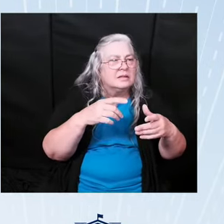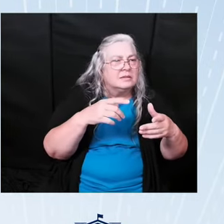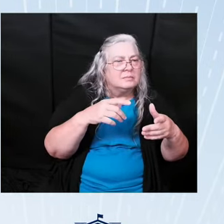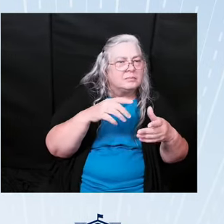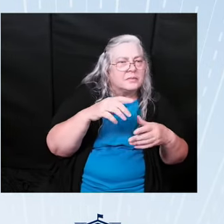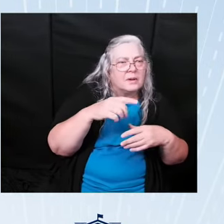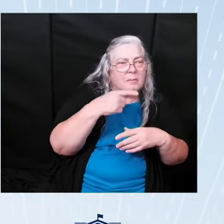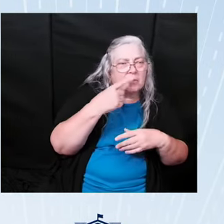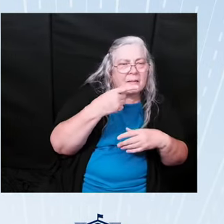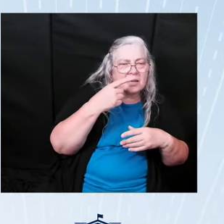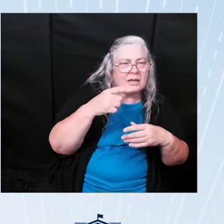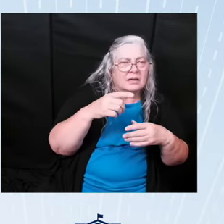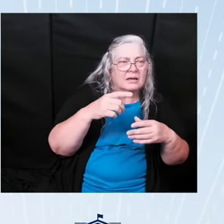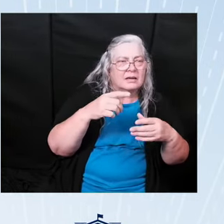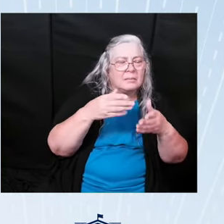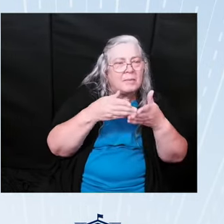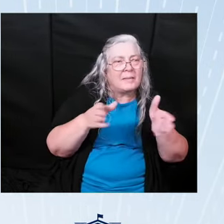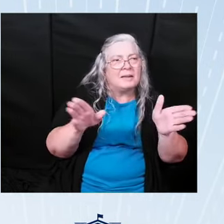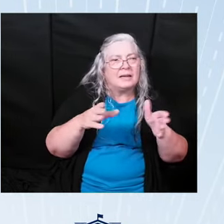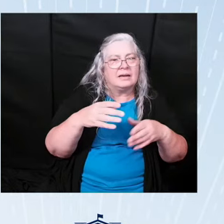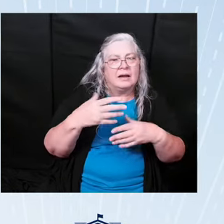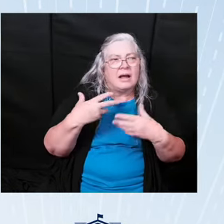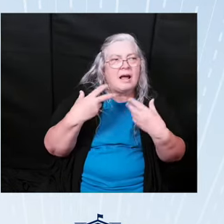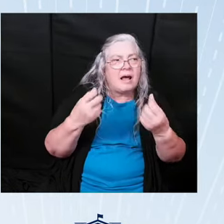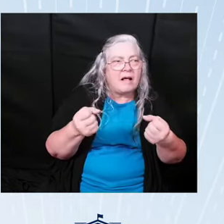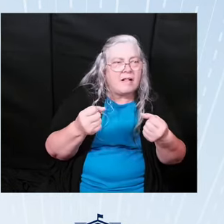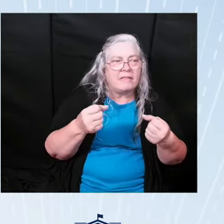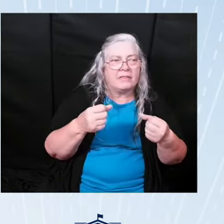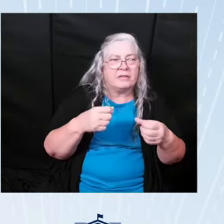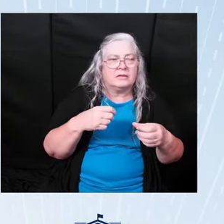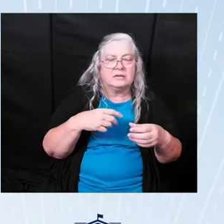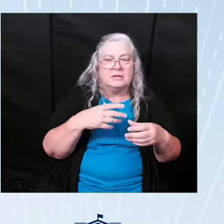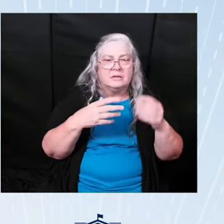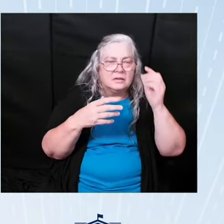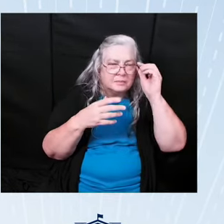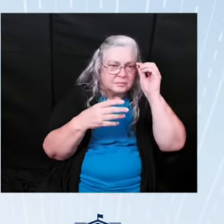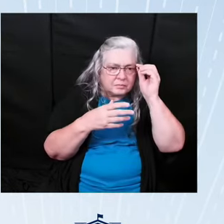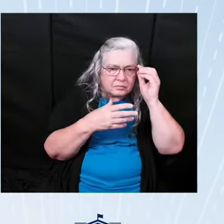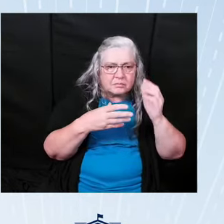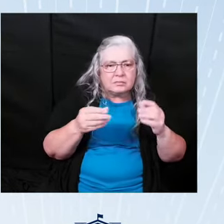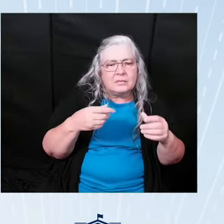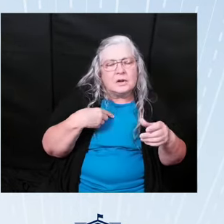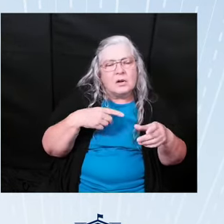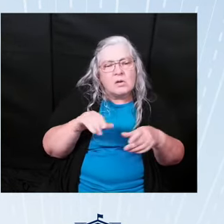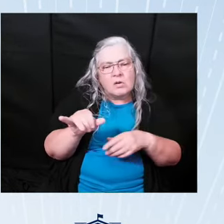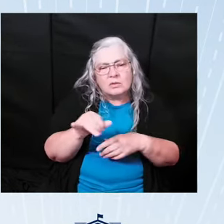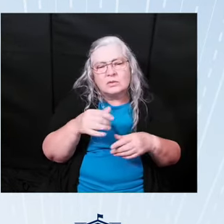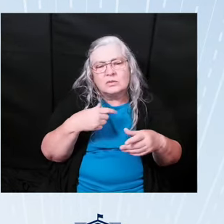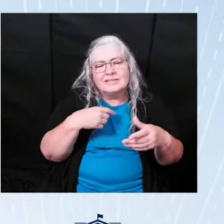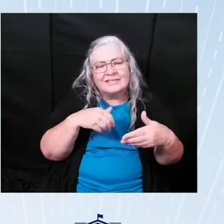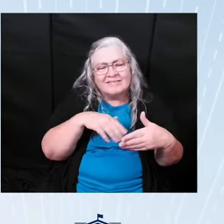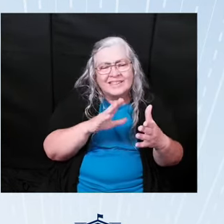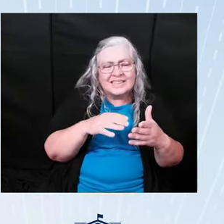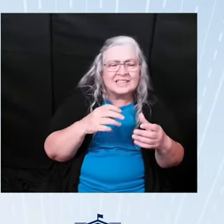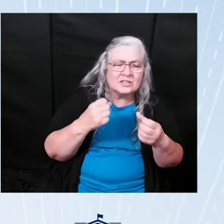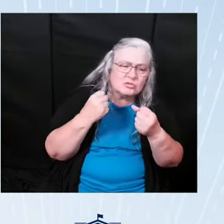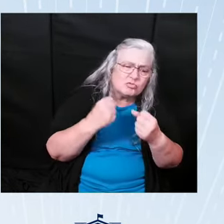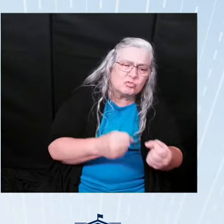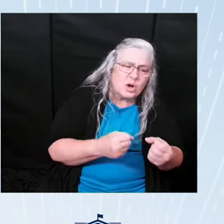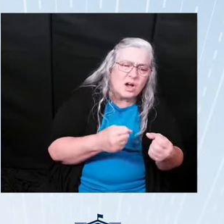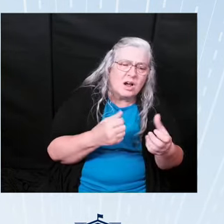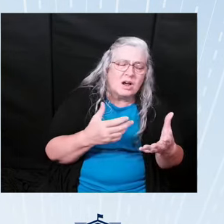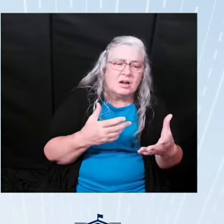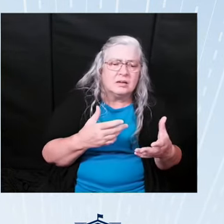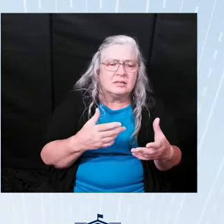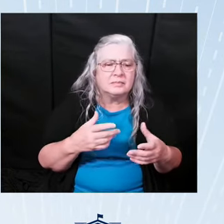local businesses. Madison is also facing more extreme storm events as a result of climate change. And